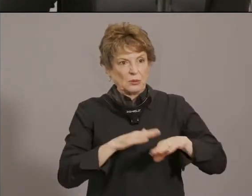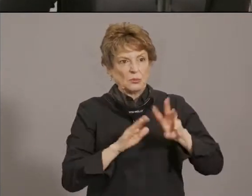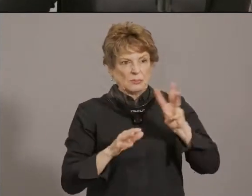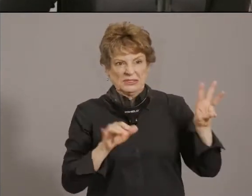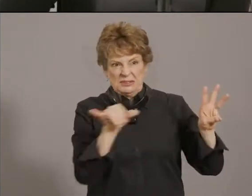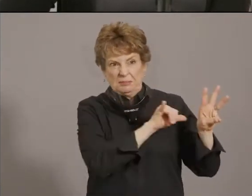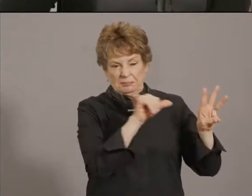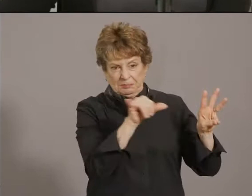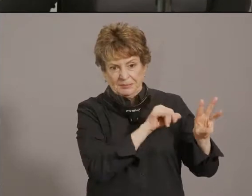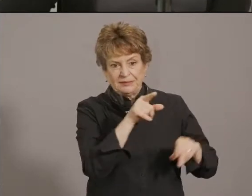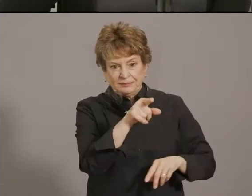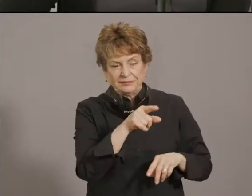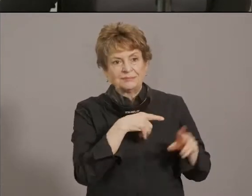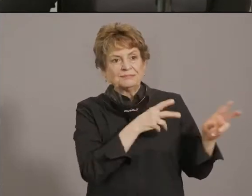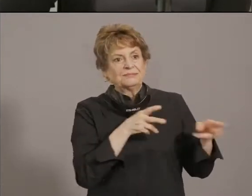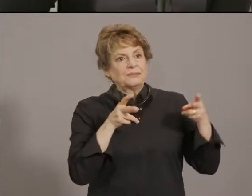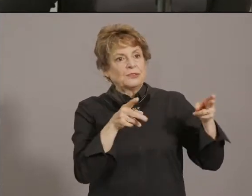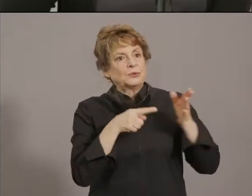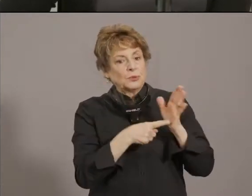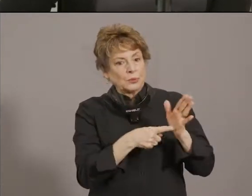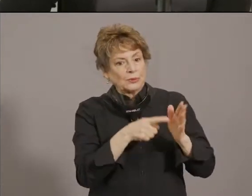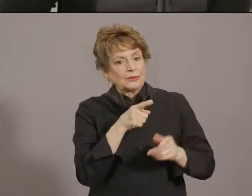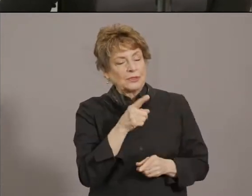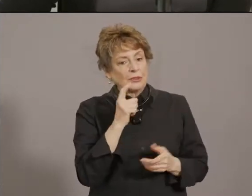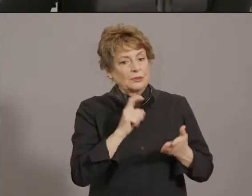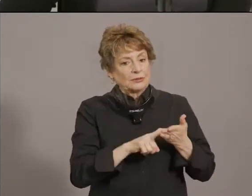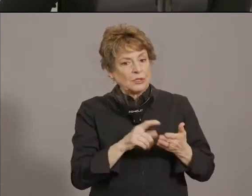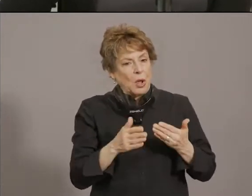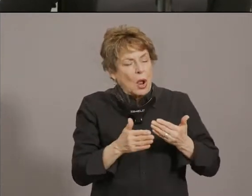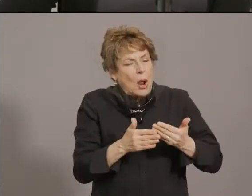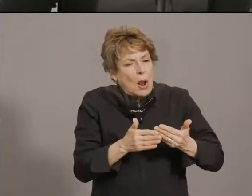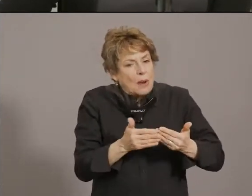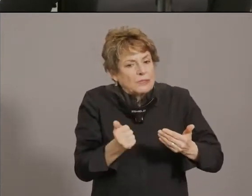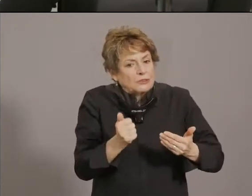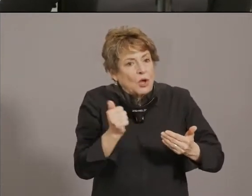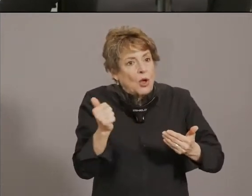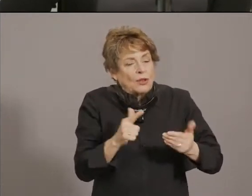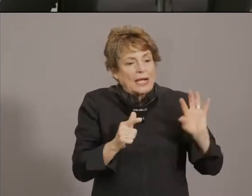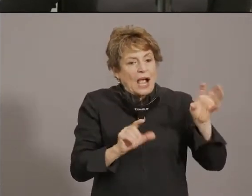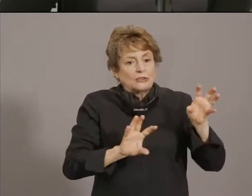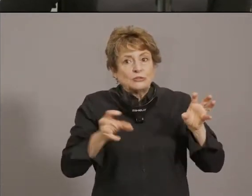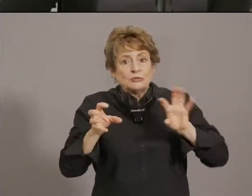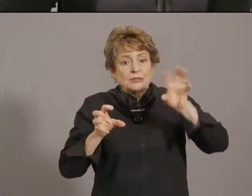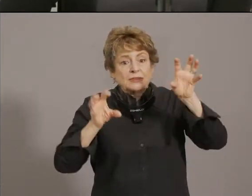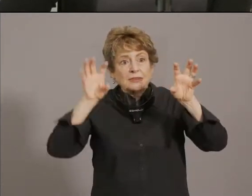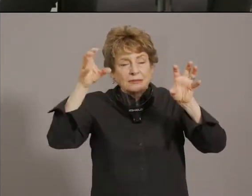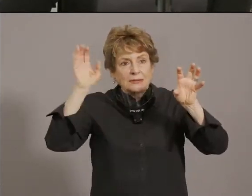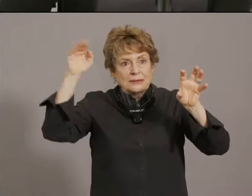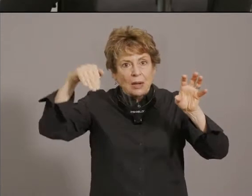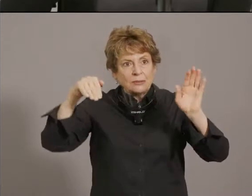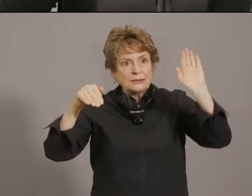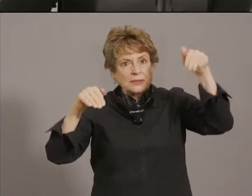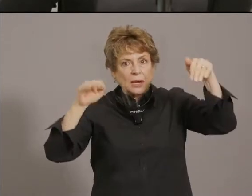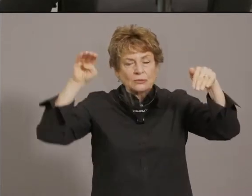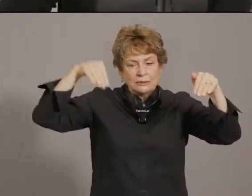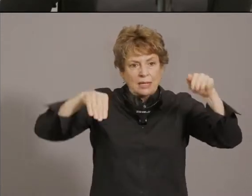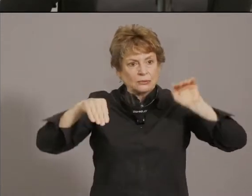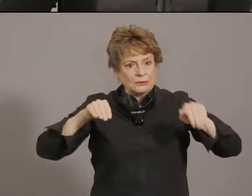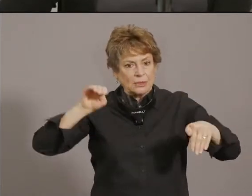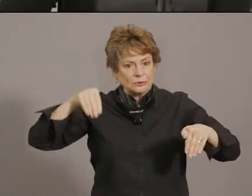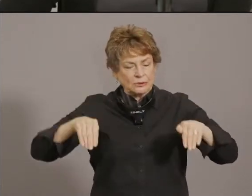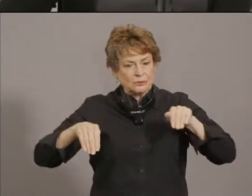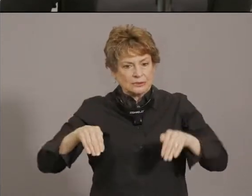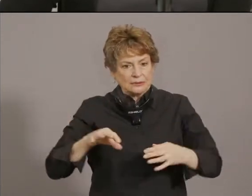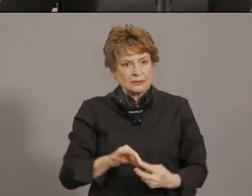counties are in a downward trend with cases over the last 5 weeks. We do have 2 that we